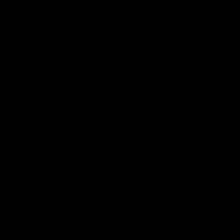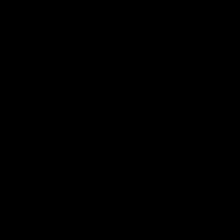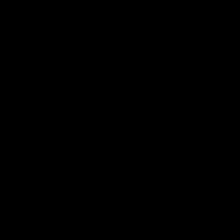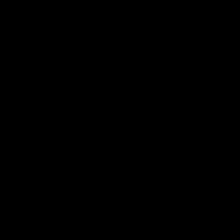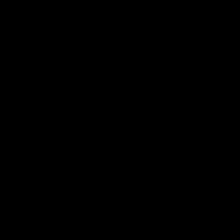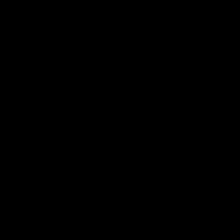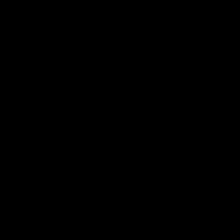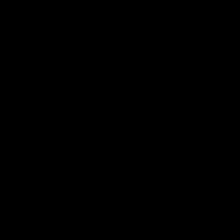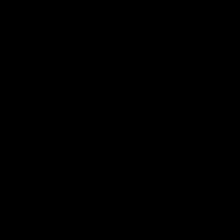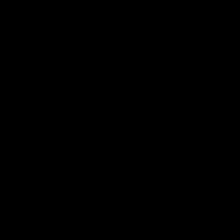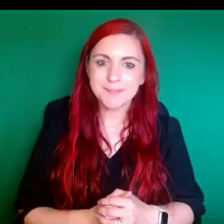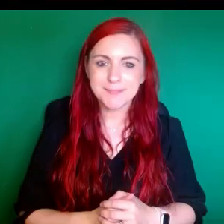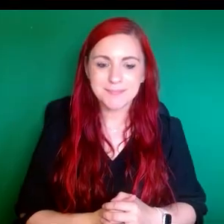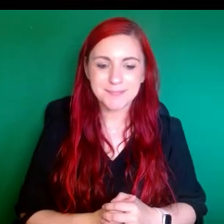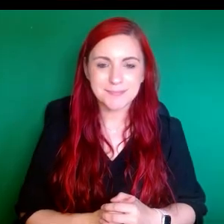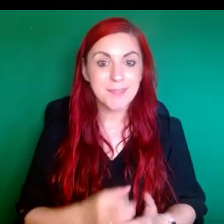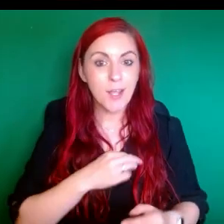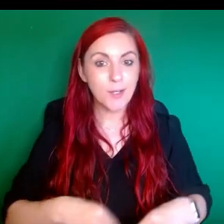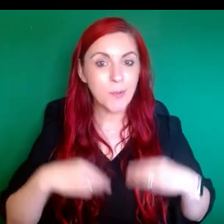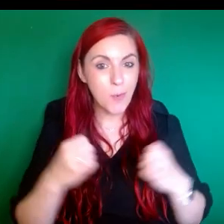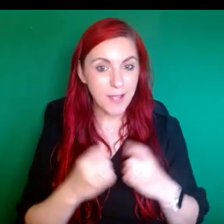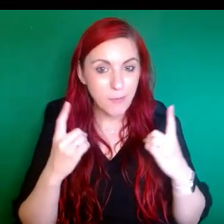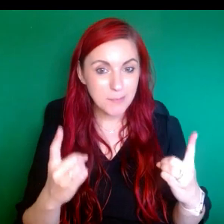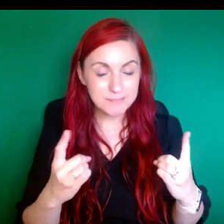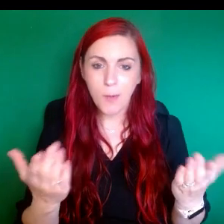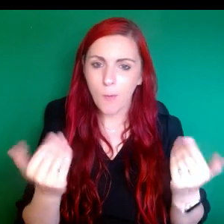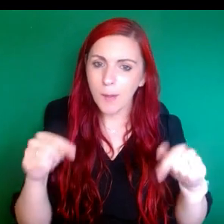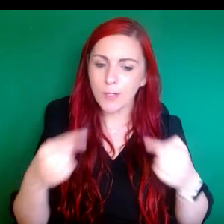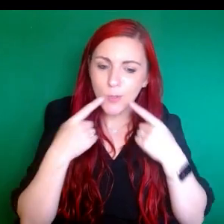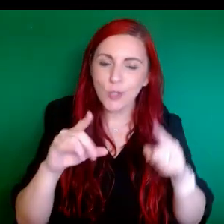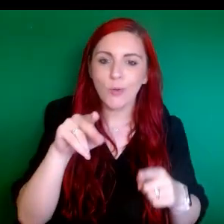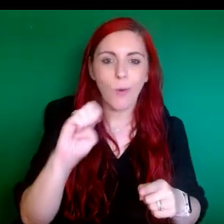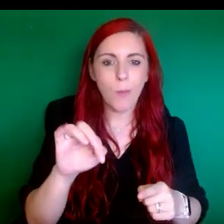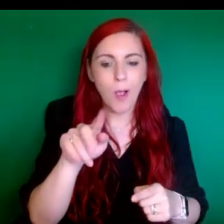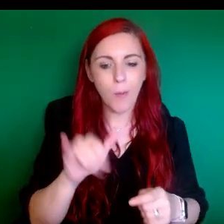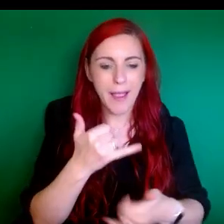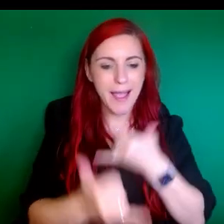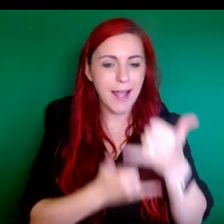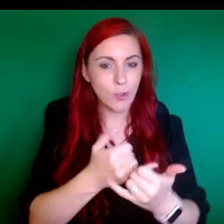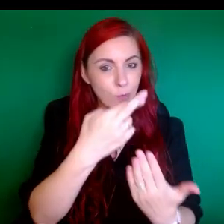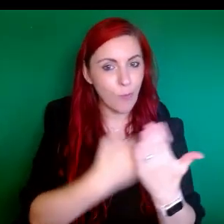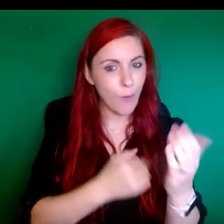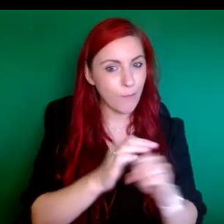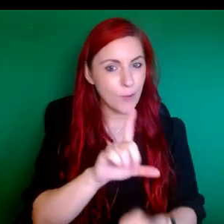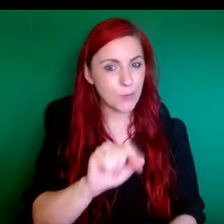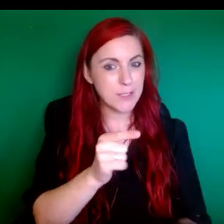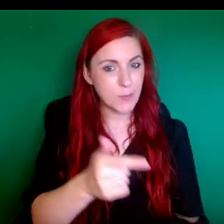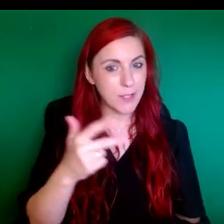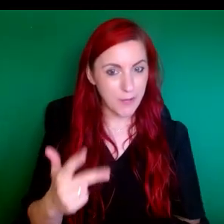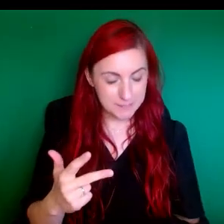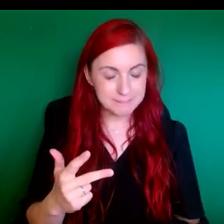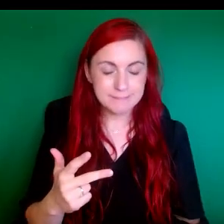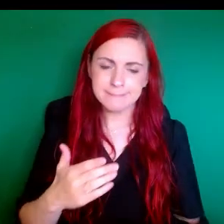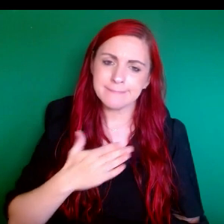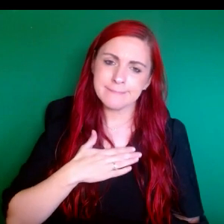Morning, everyone, and welcome to the launch of COPE Galway's annual report for 2023. I'd like to extend a particularly warm welcome to our keynote